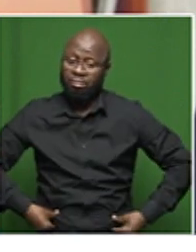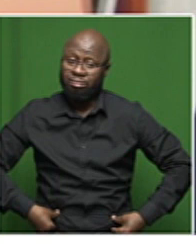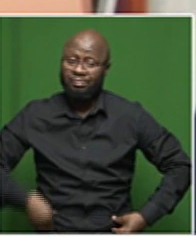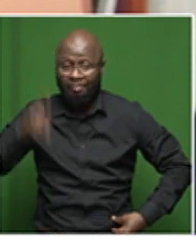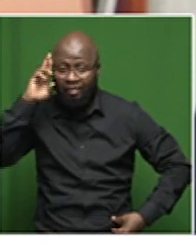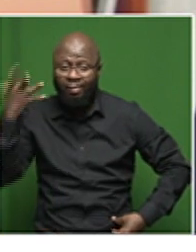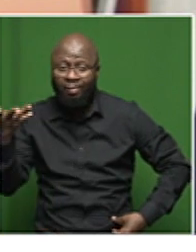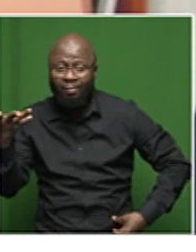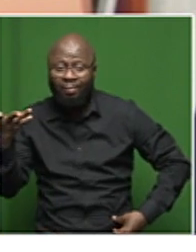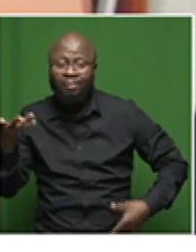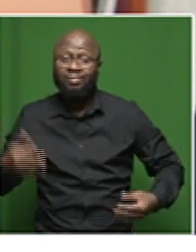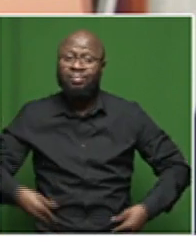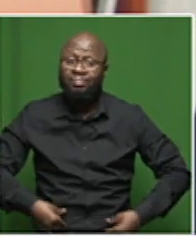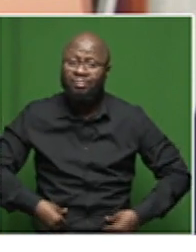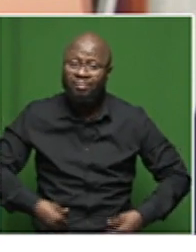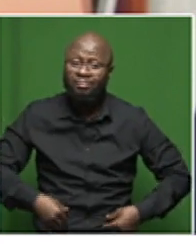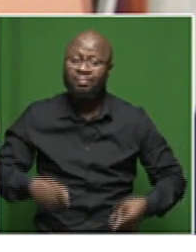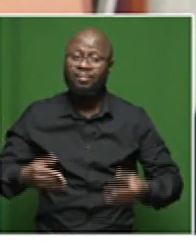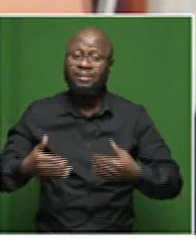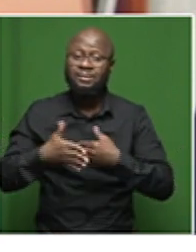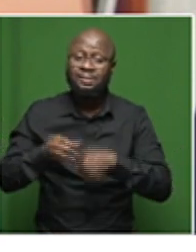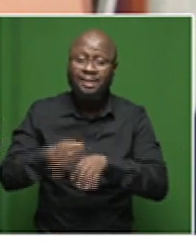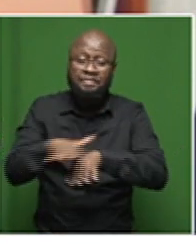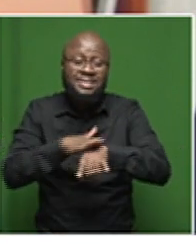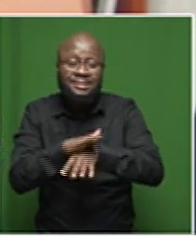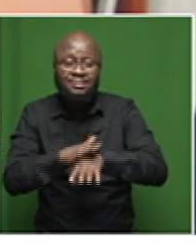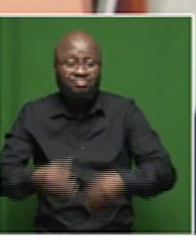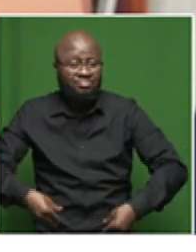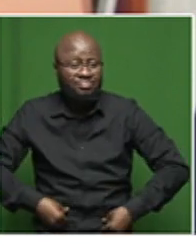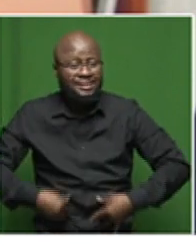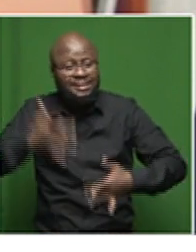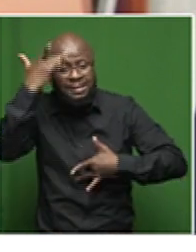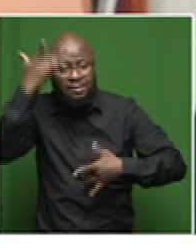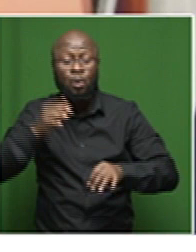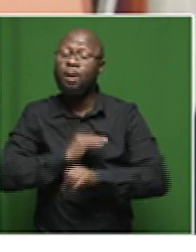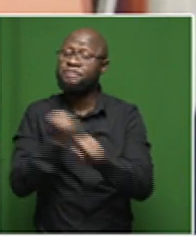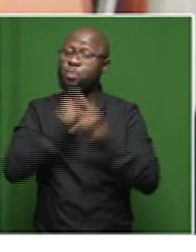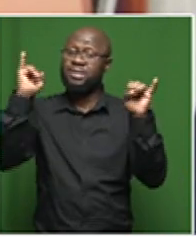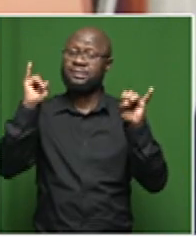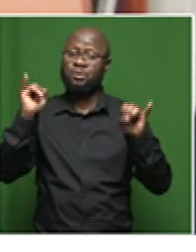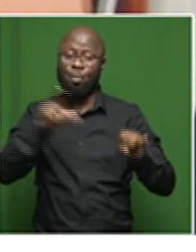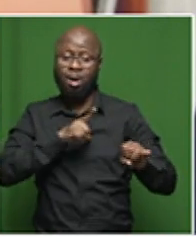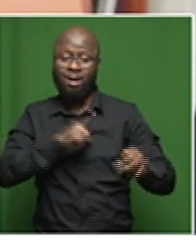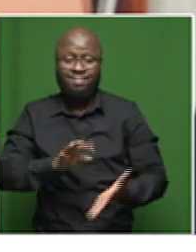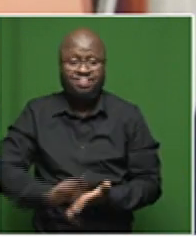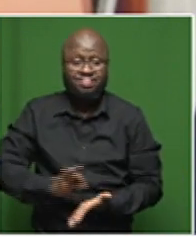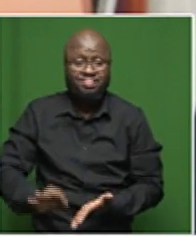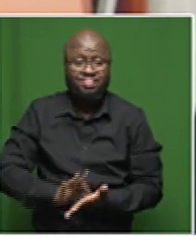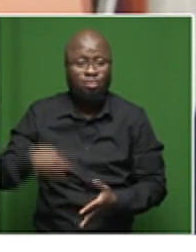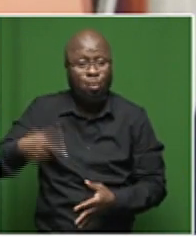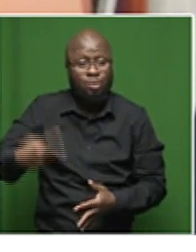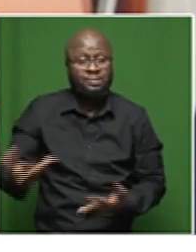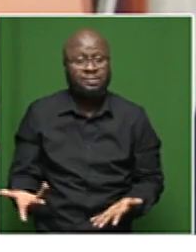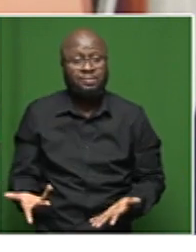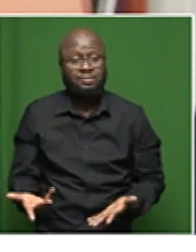from the mild kidney disease up until the end stage where somebody needs dialysis and those type of problems. Mm. You can get